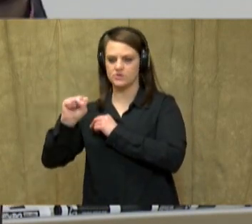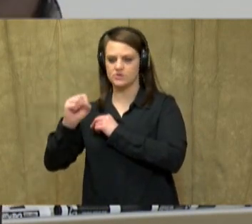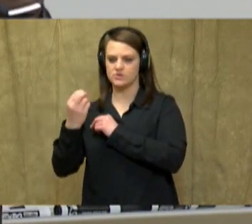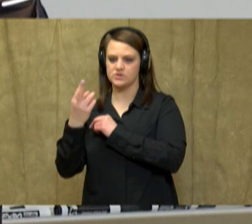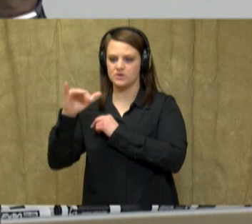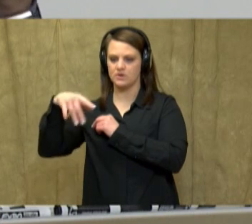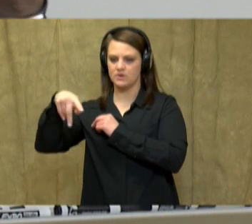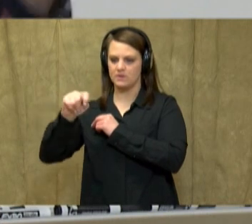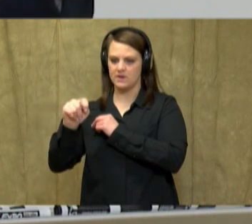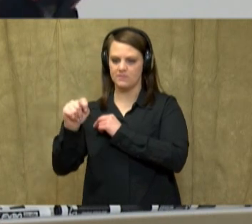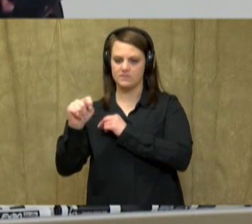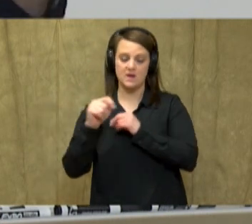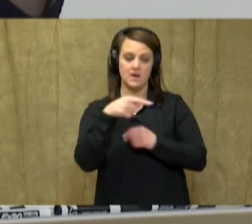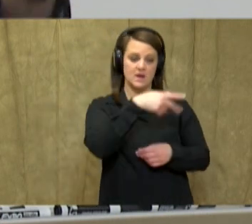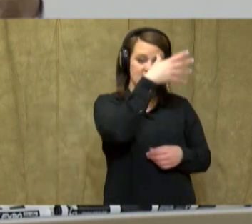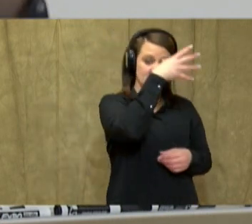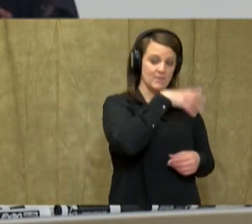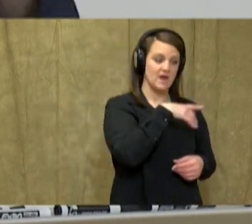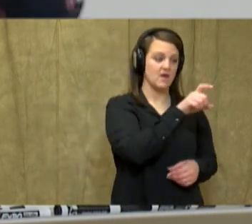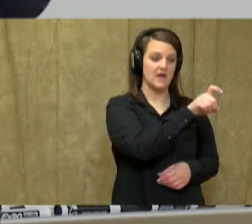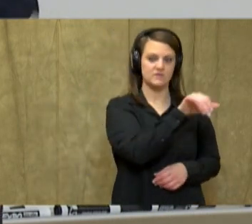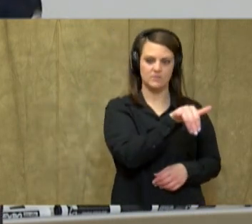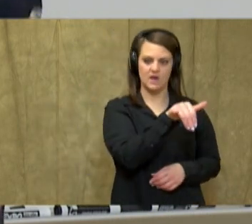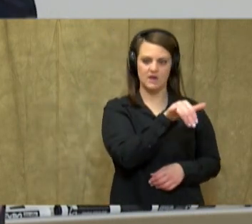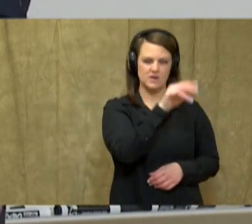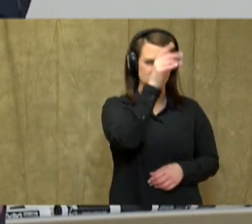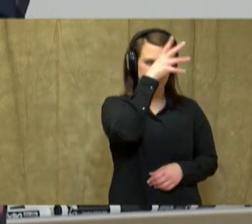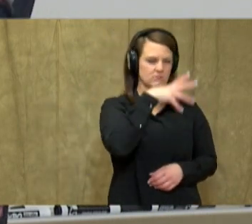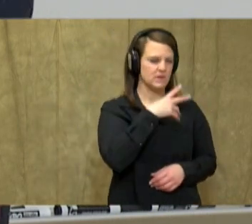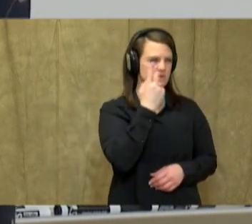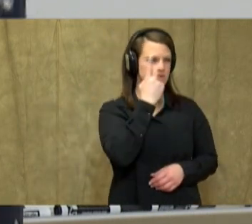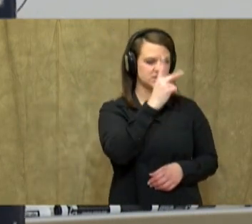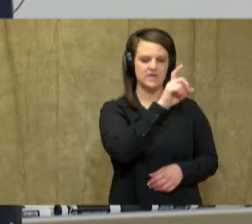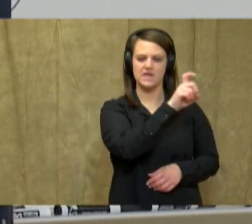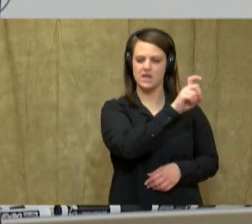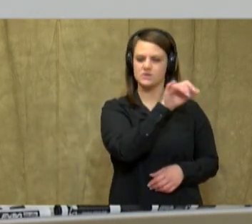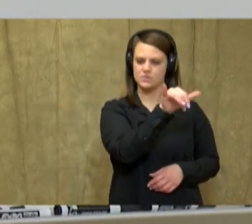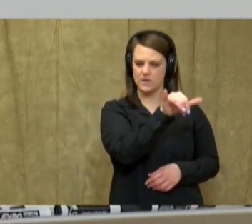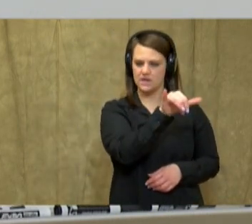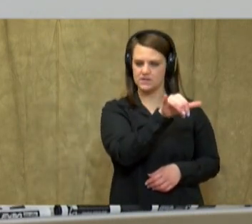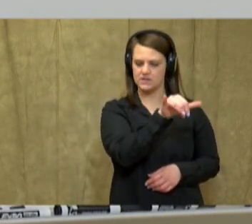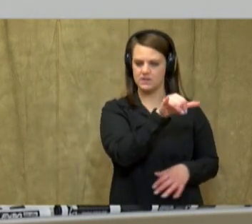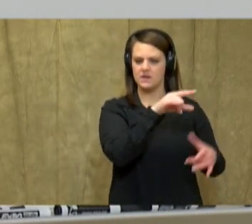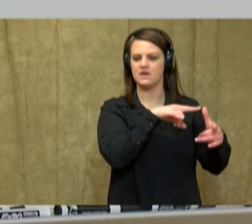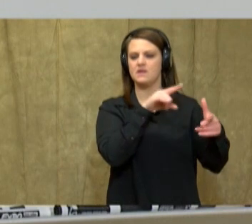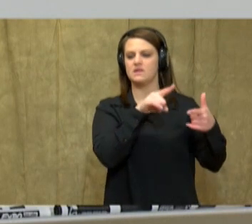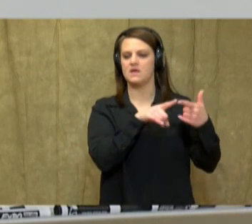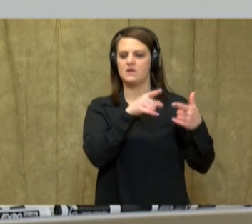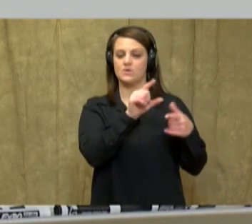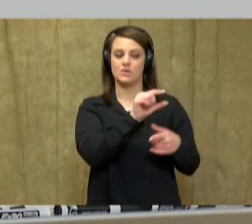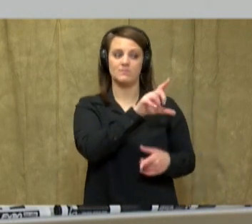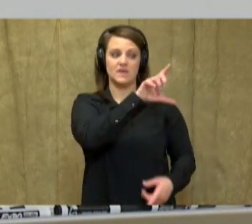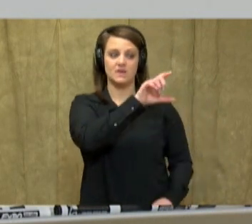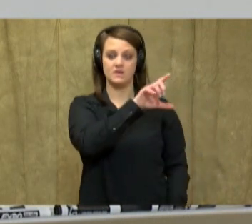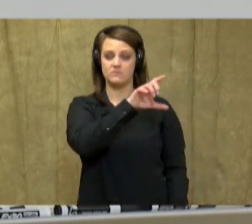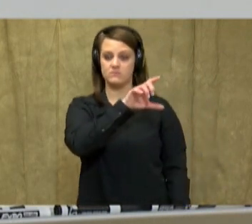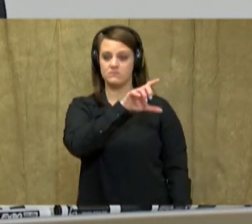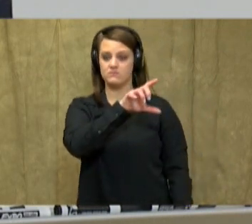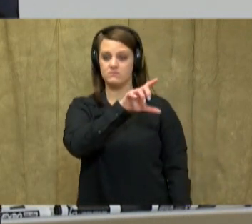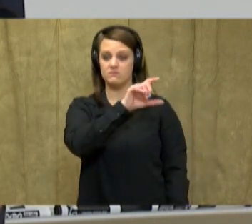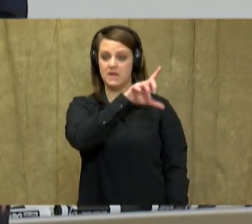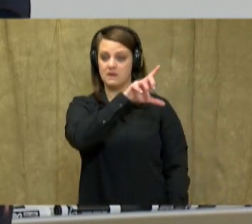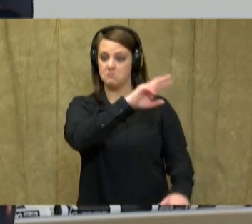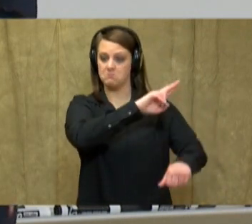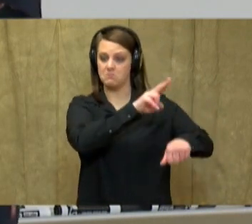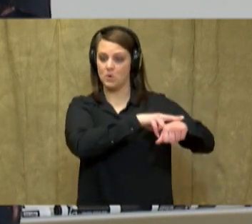male, you are XY. So anytime I see a male, I write XY, and then it's either you are either capital letter, normal,